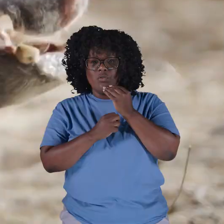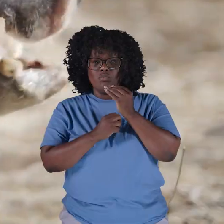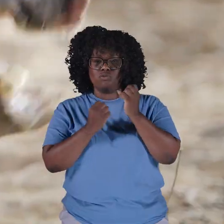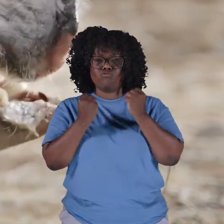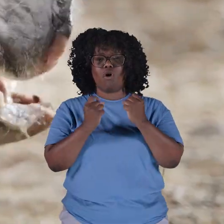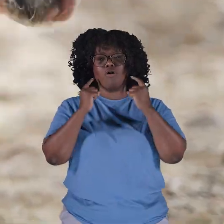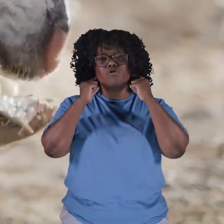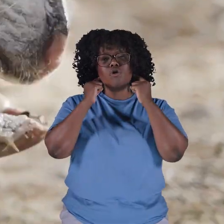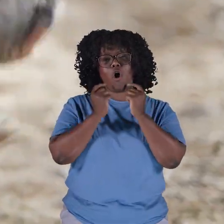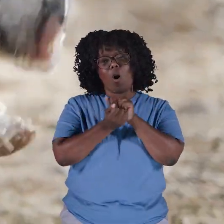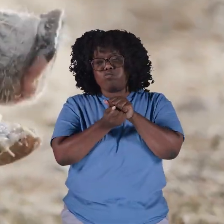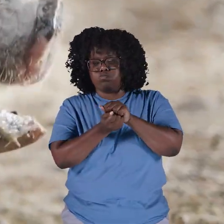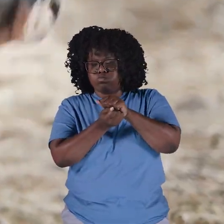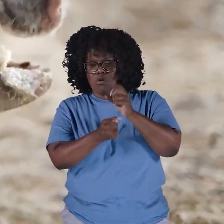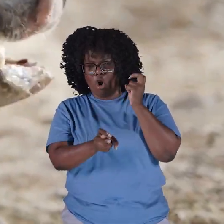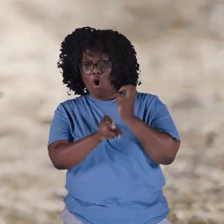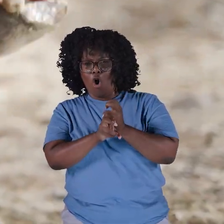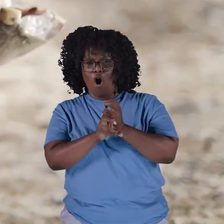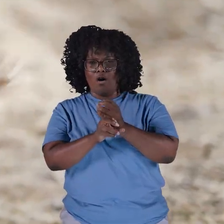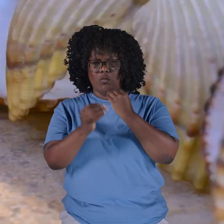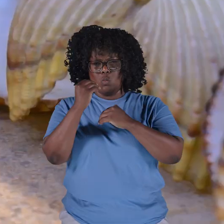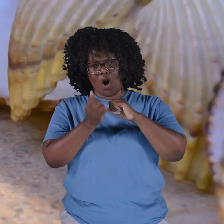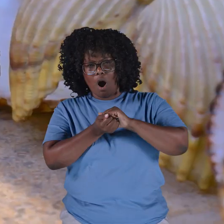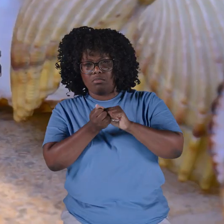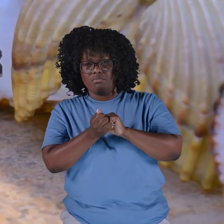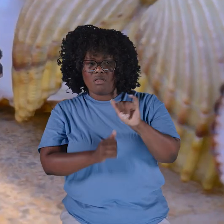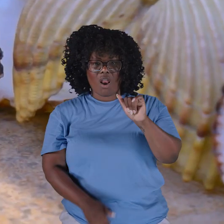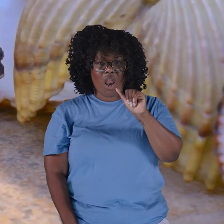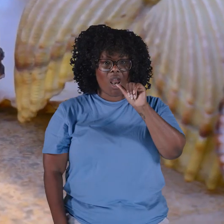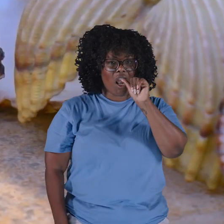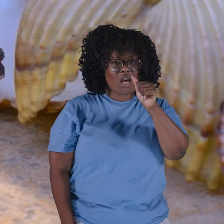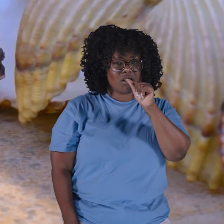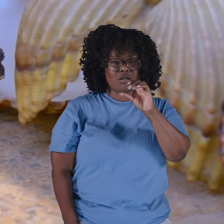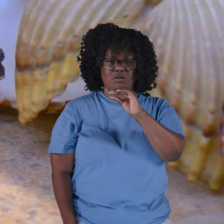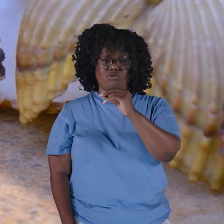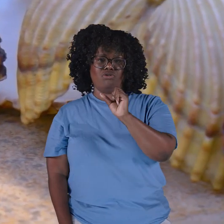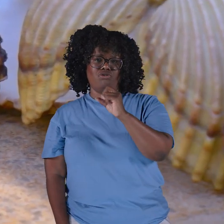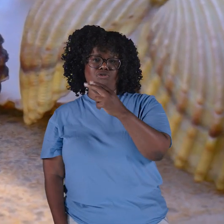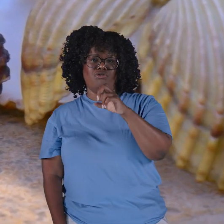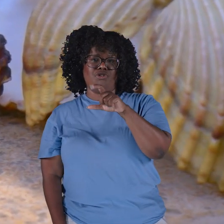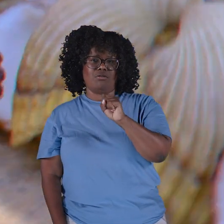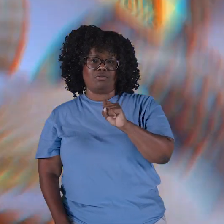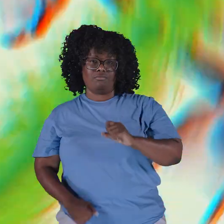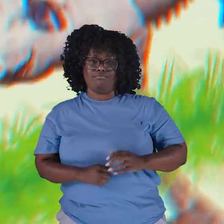strong jaws help them crush hard foods like nuts and shells.